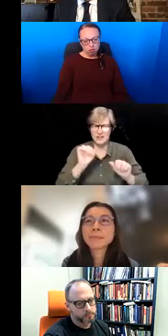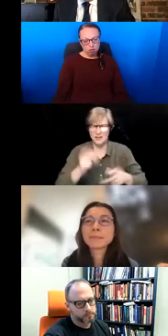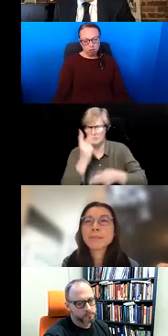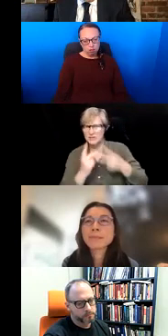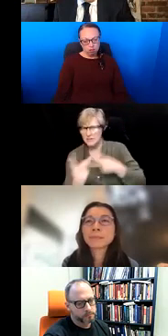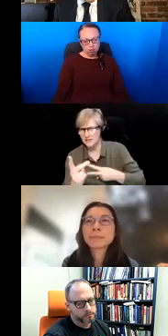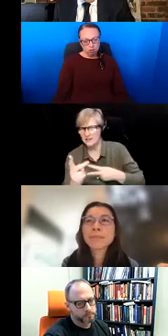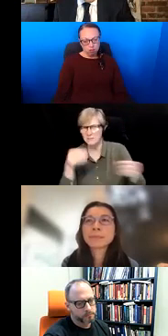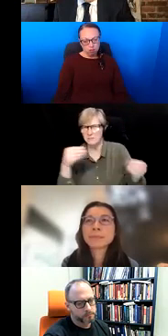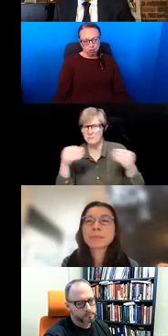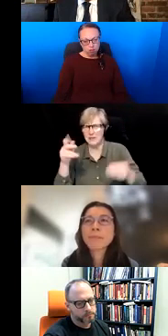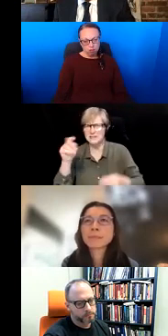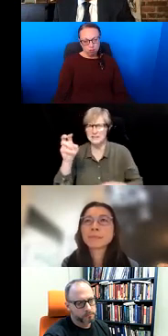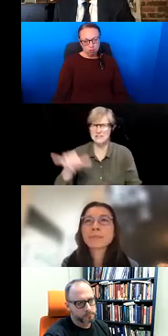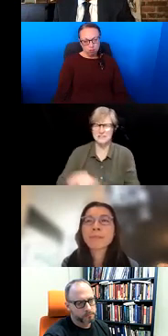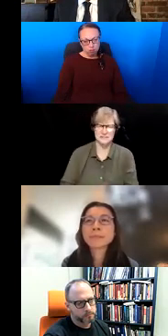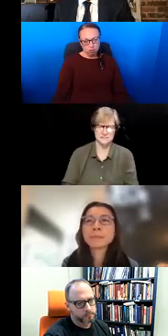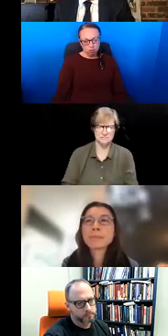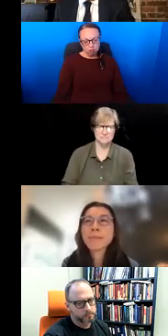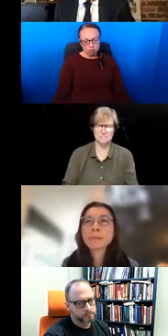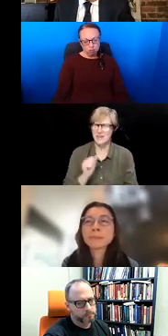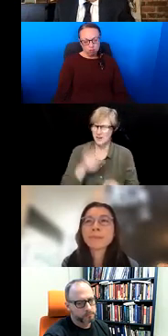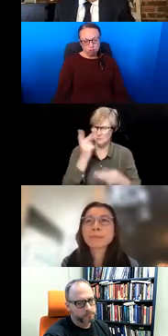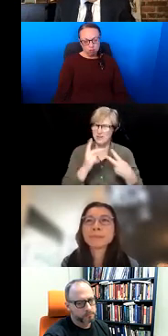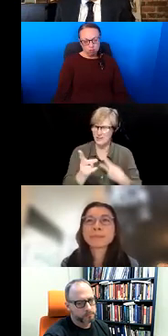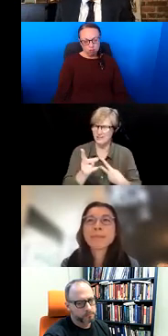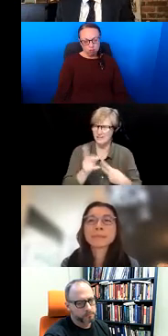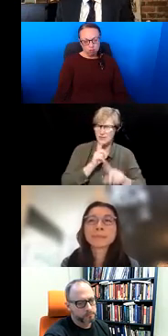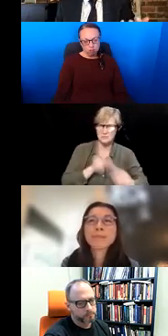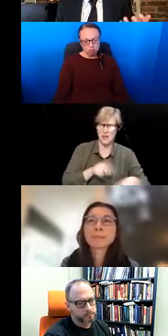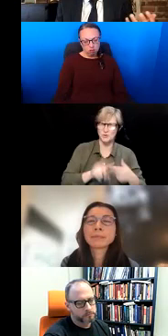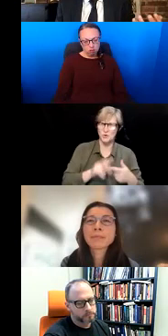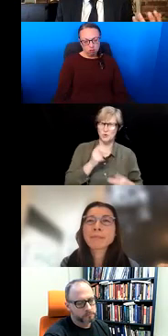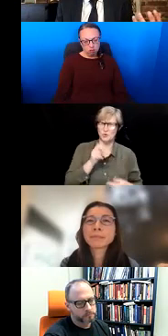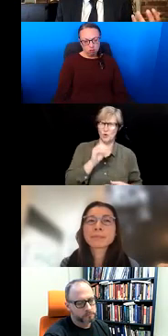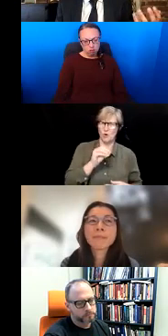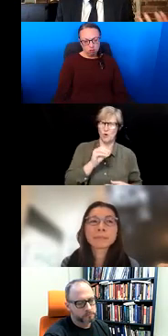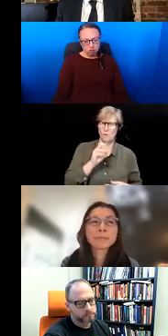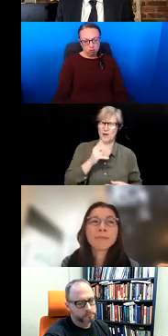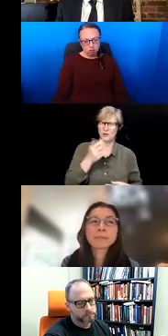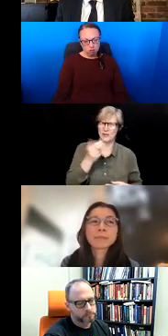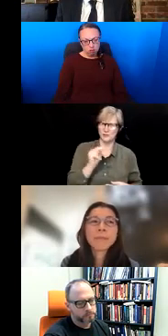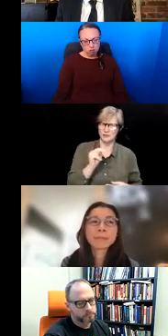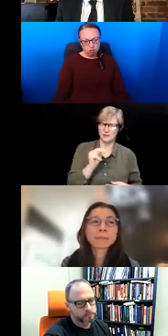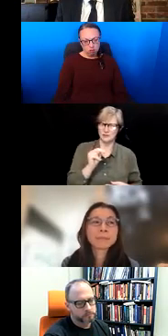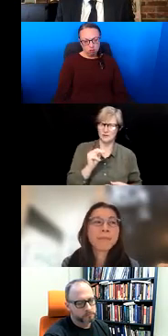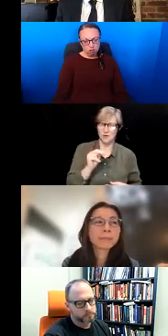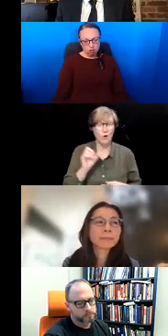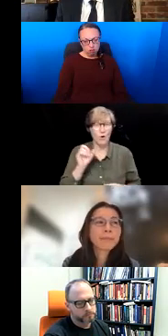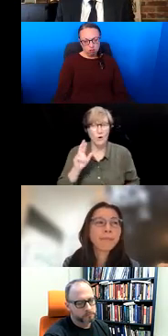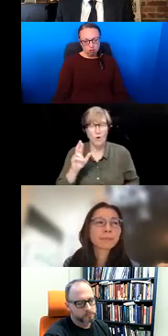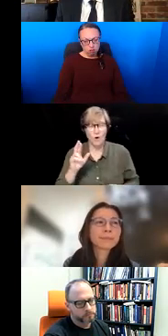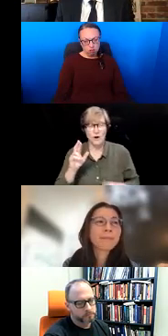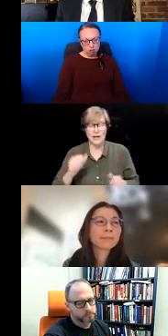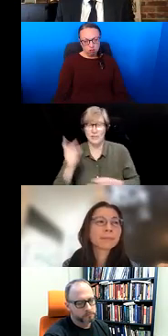differences predict response to neuromodulation, and also whether they predict